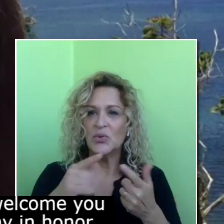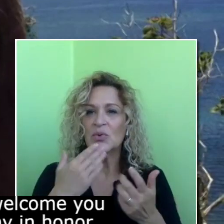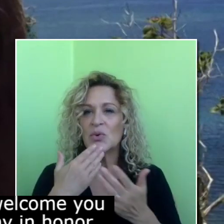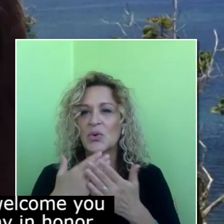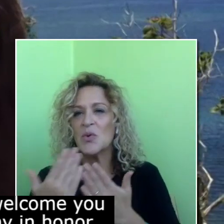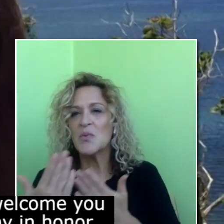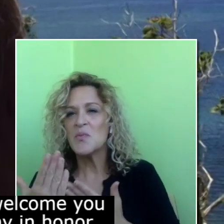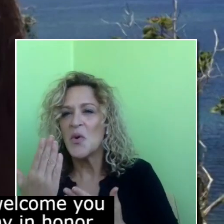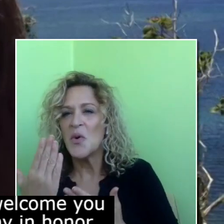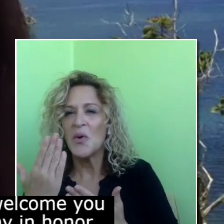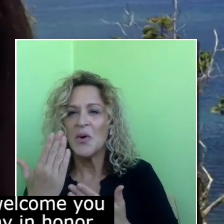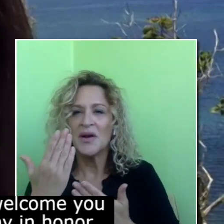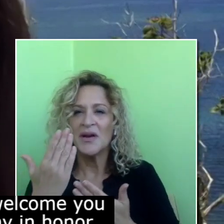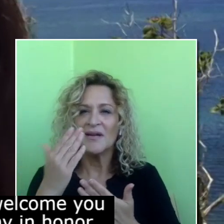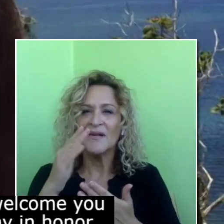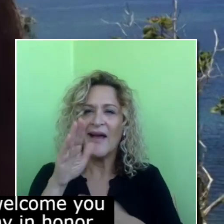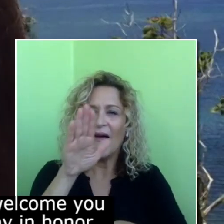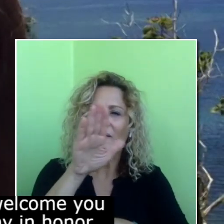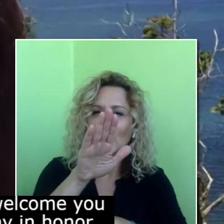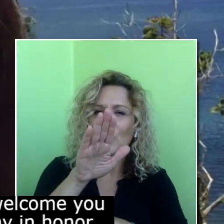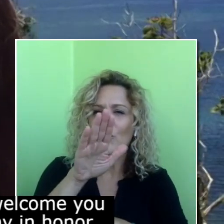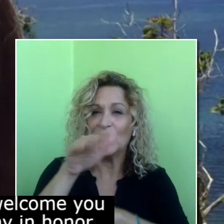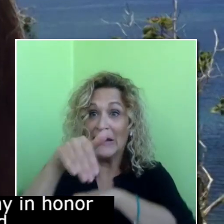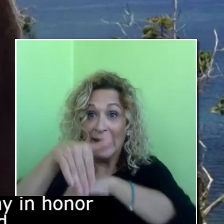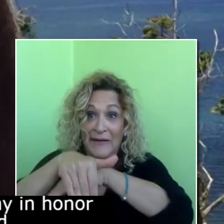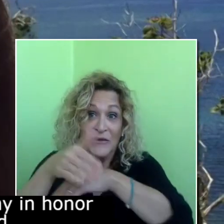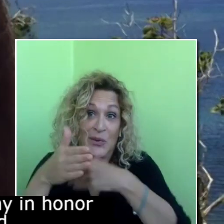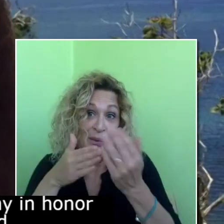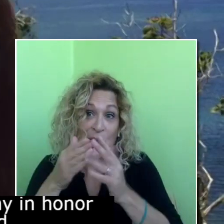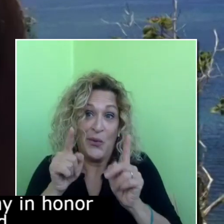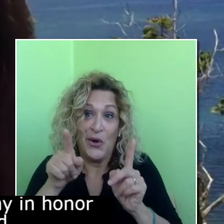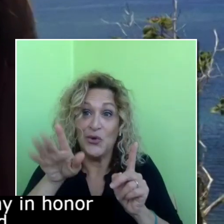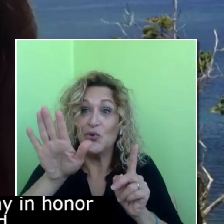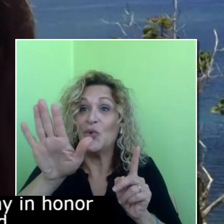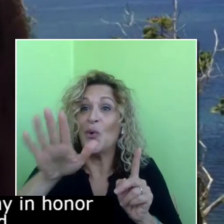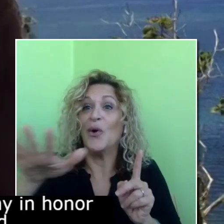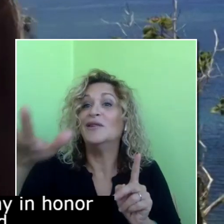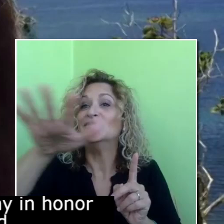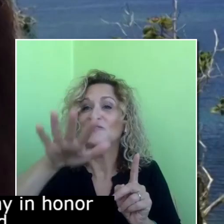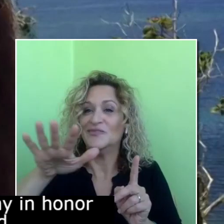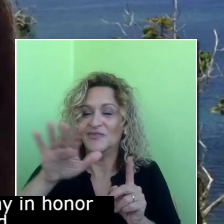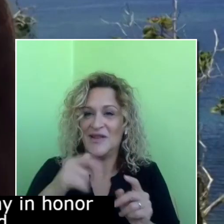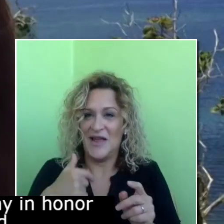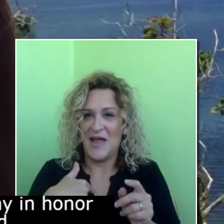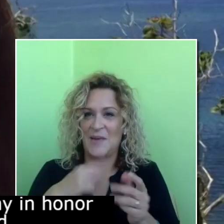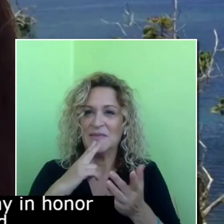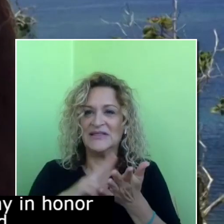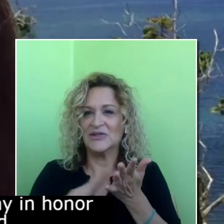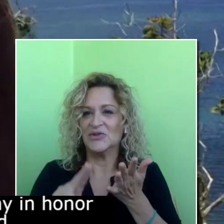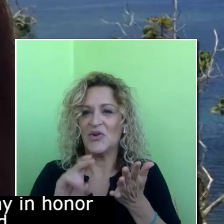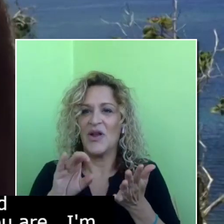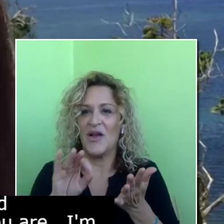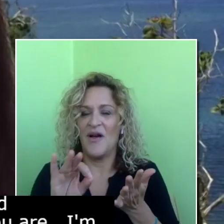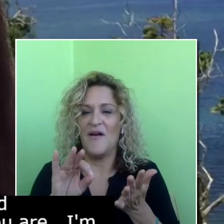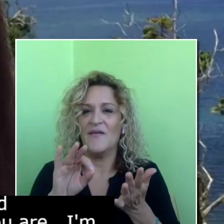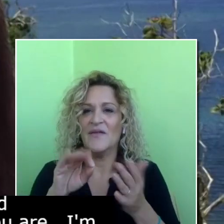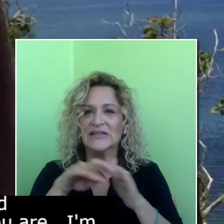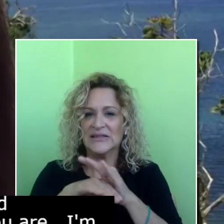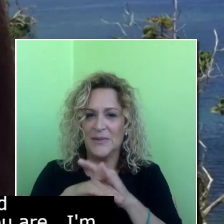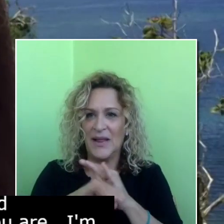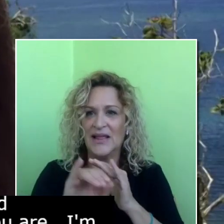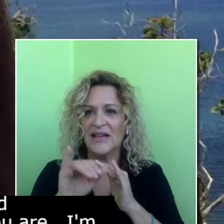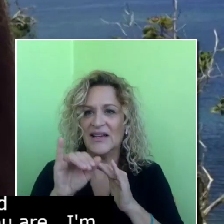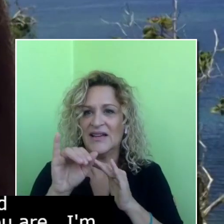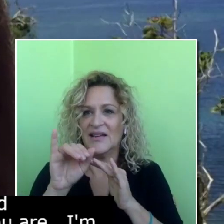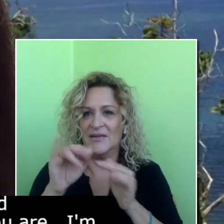good evening, wherever you are. I'm Judith Hellestein. I'm the Secretary of the Accessibility SIG. And we